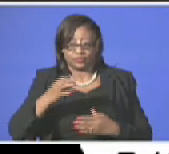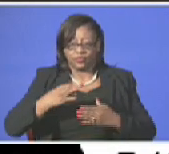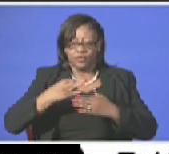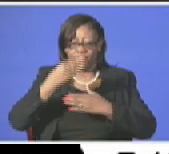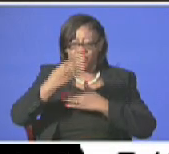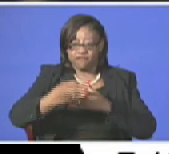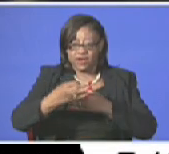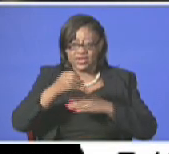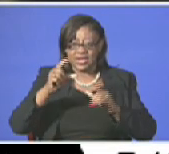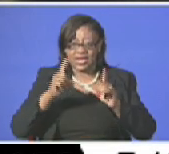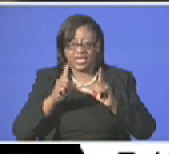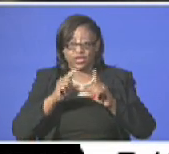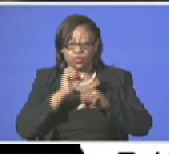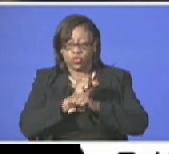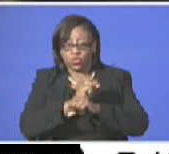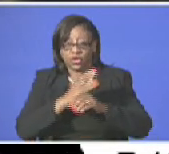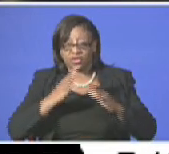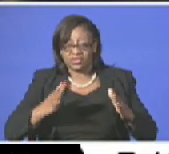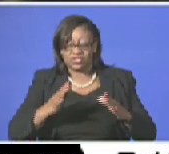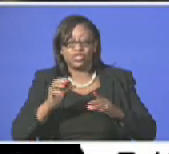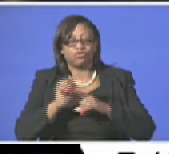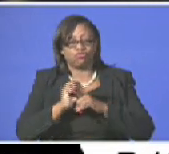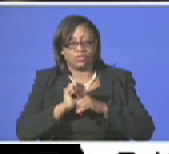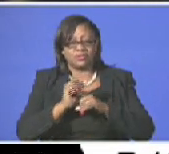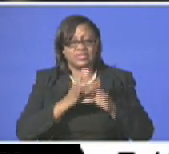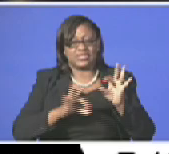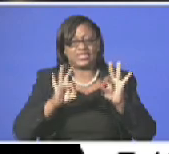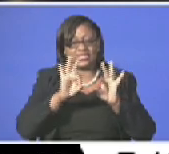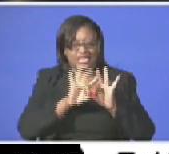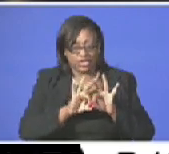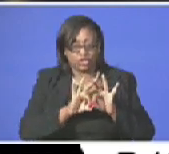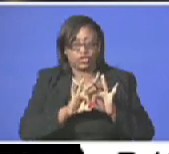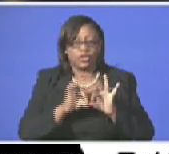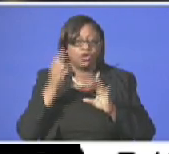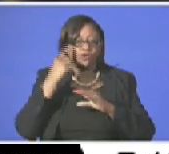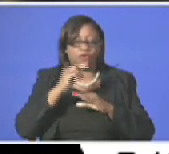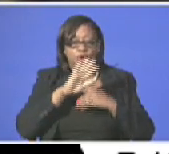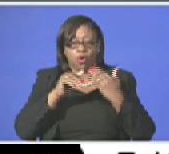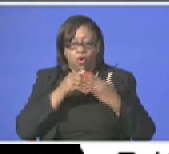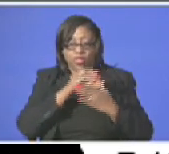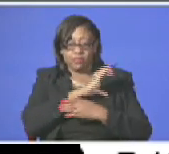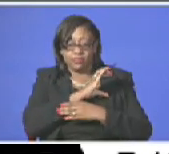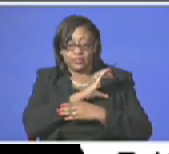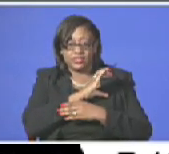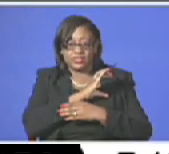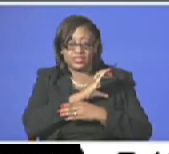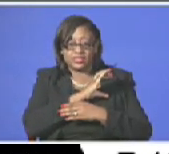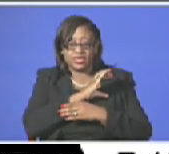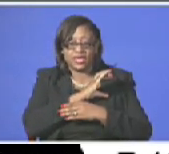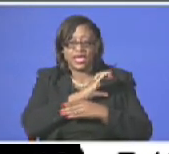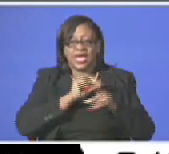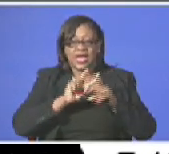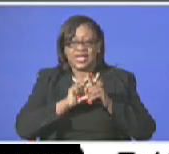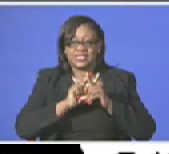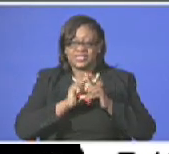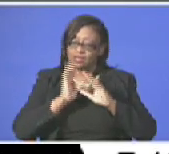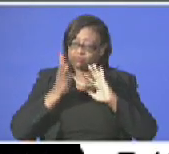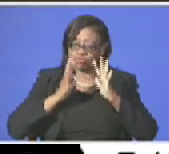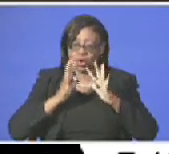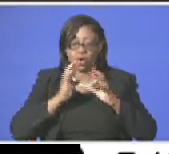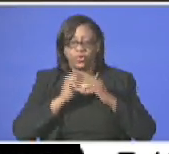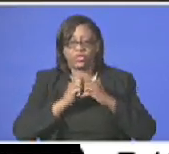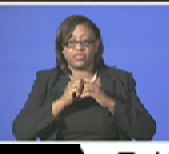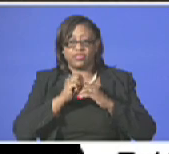in the fight against crime, training continues to be essential for Royal Bahamas Police Force officers, primarily as they interact with members